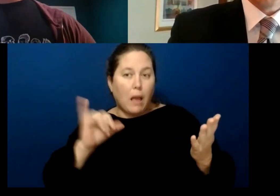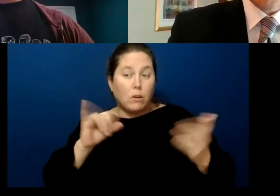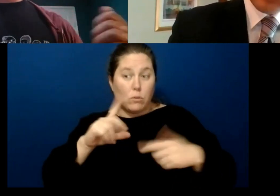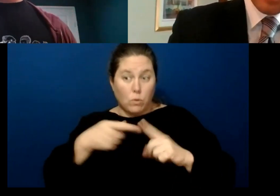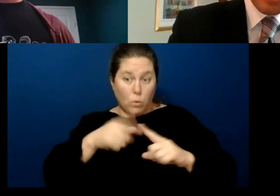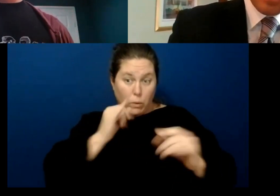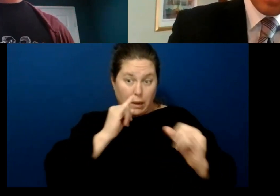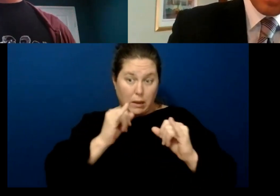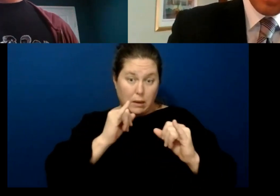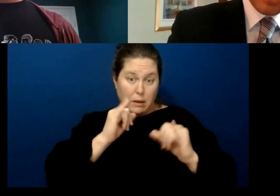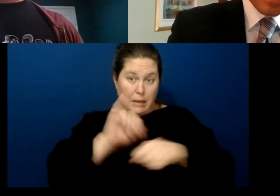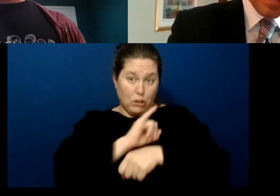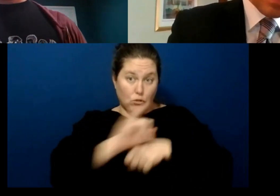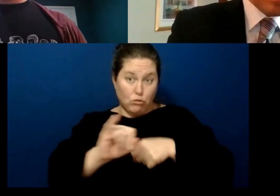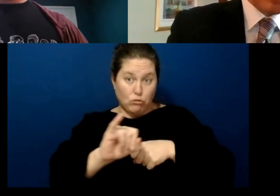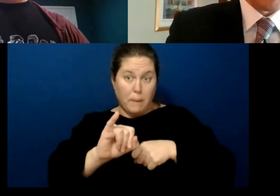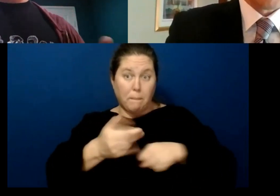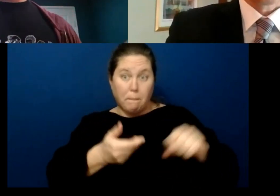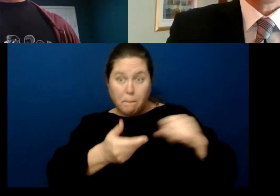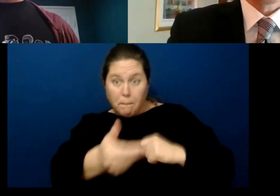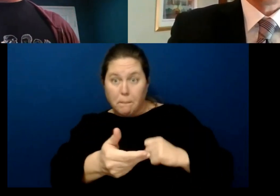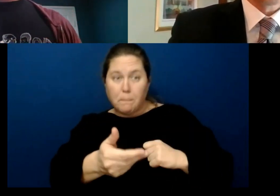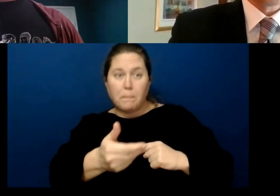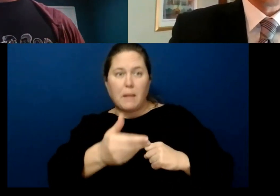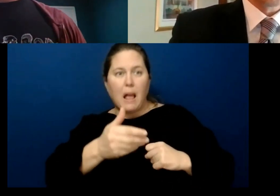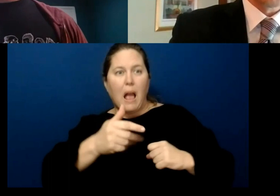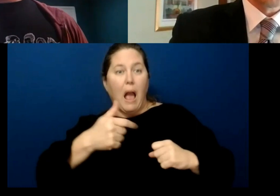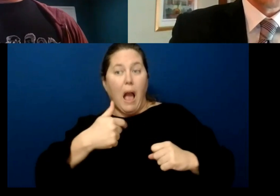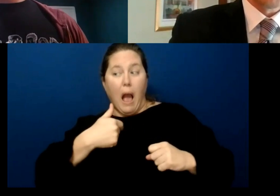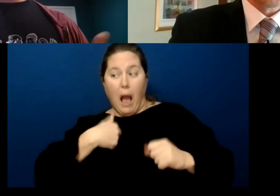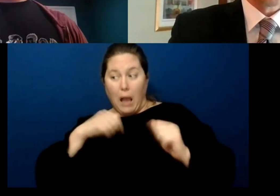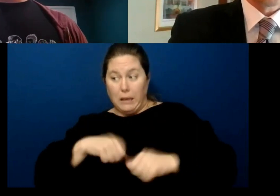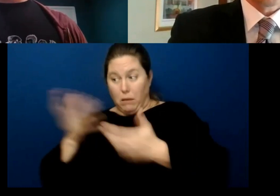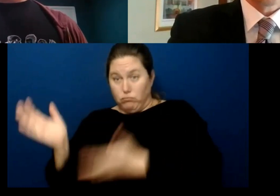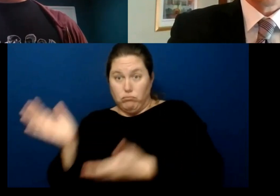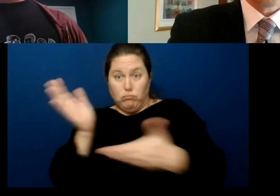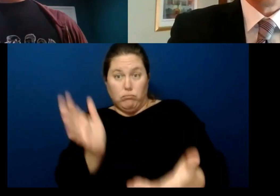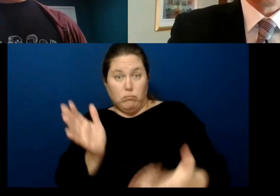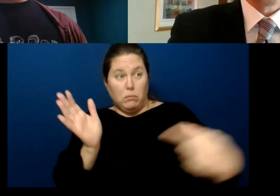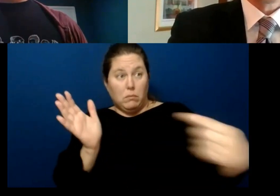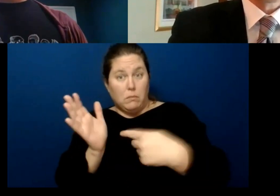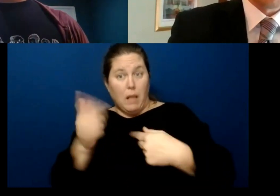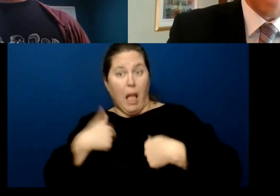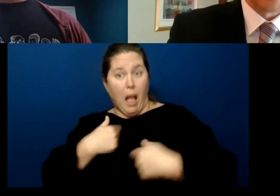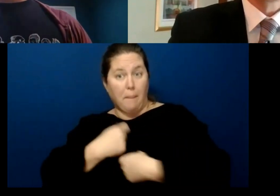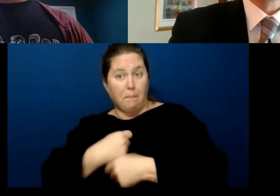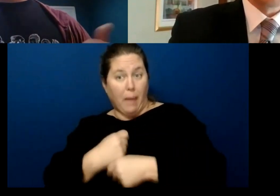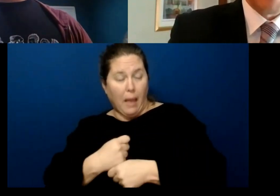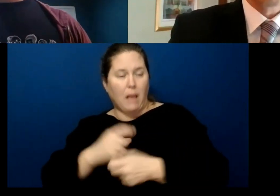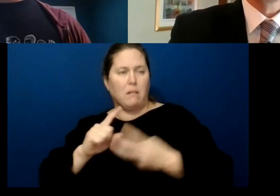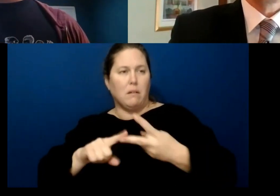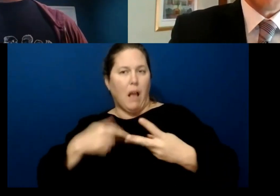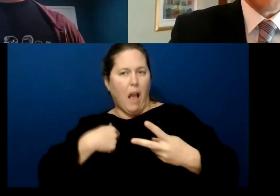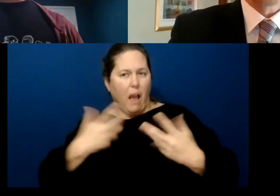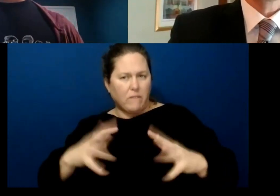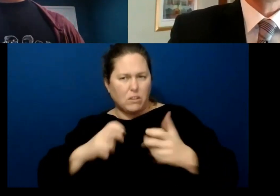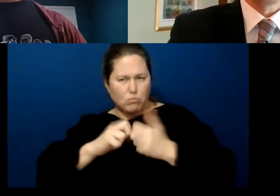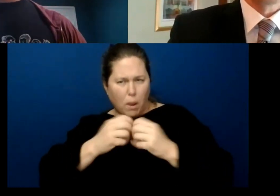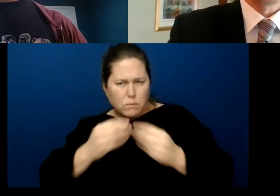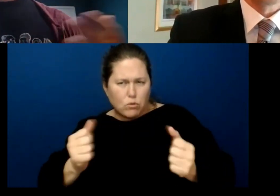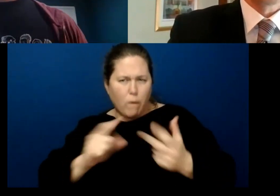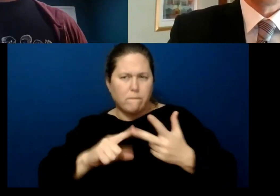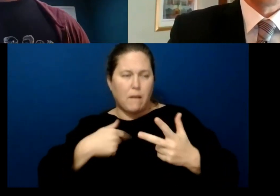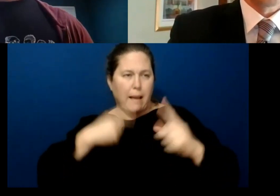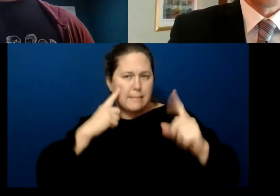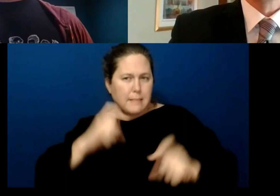can say, hey, look at this cool thing that I made, and this is what I did to make it. That's going to put you one step ahead of somebody who just signs up for it